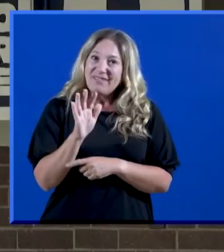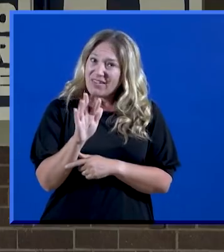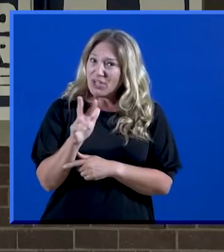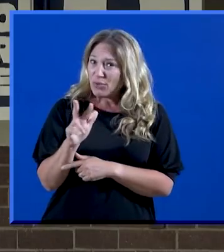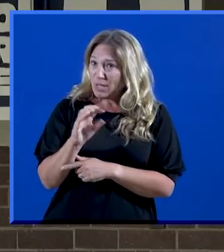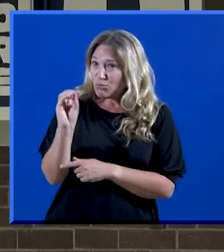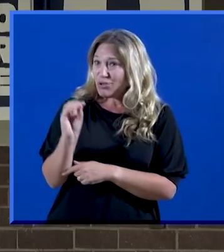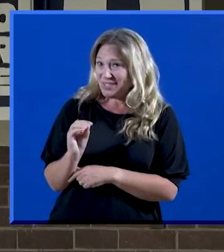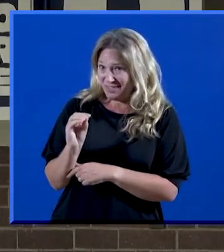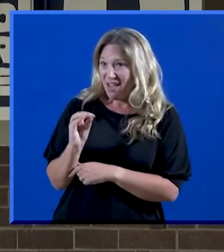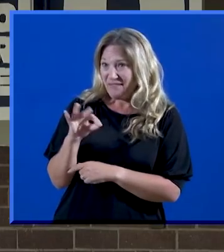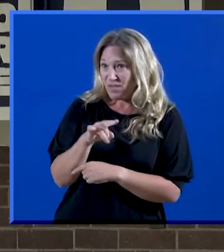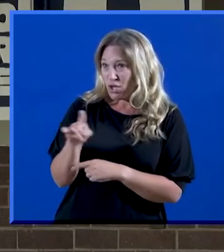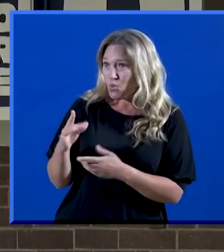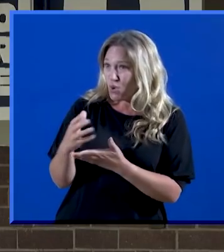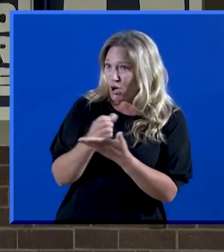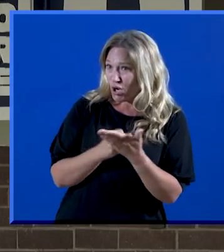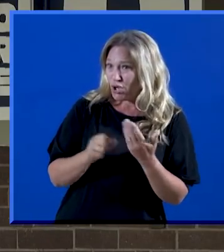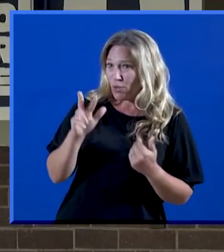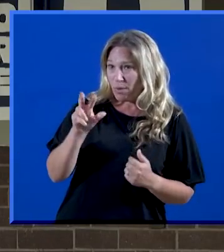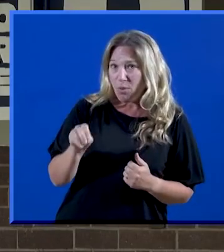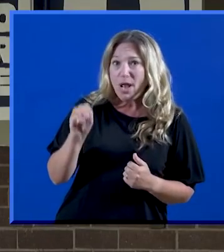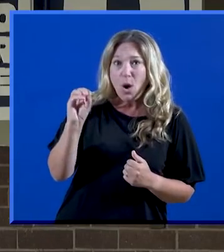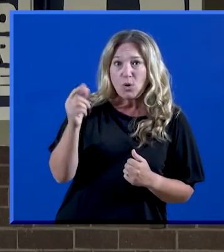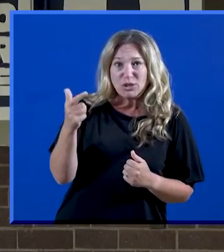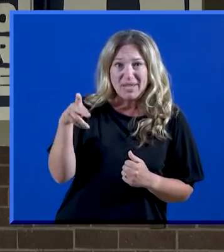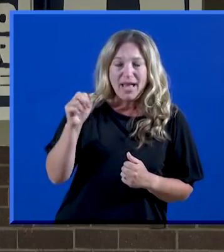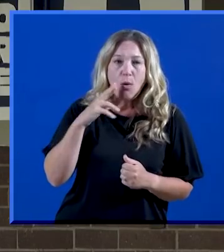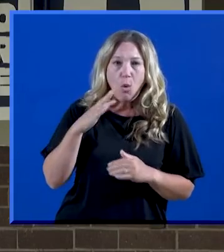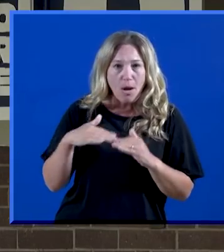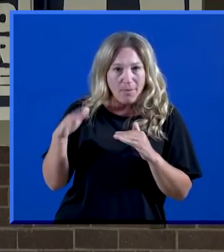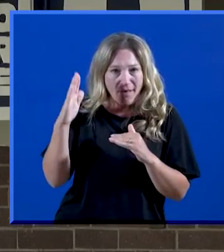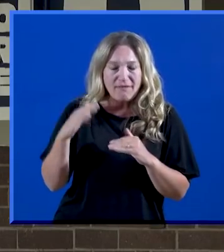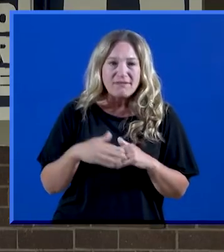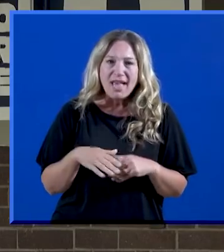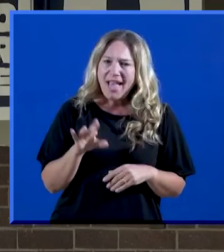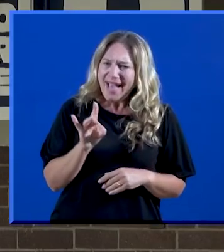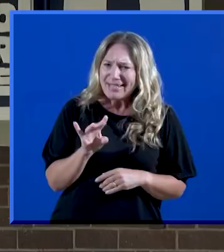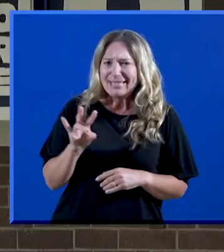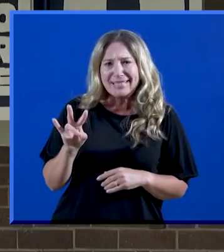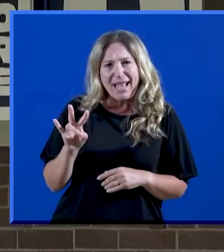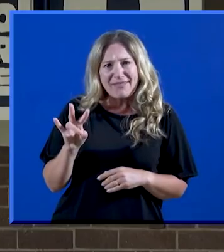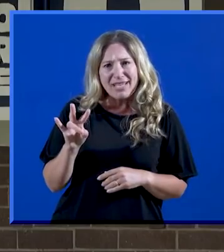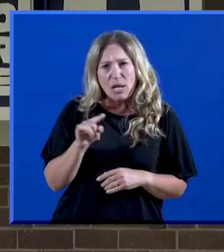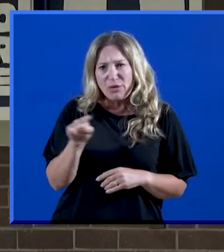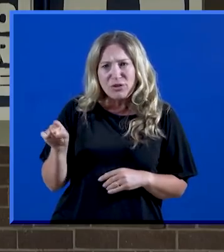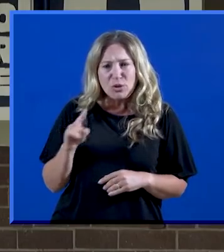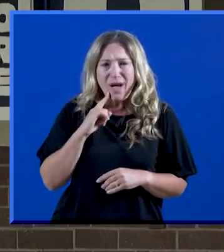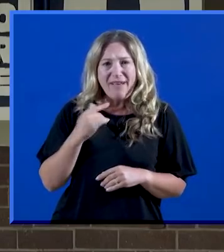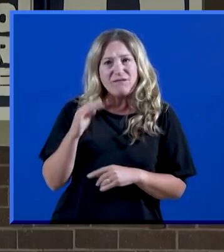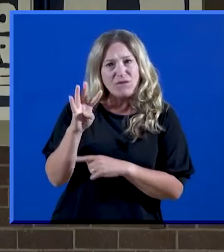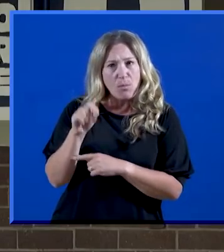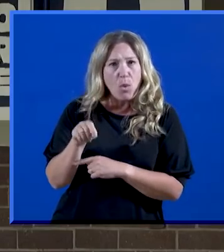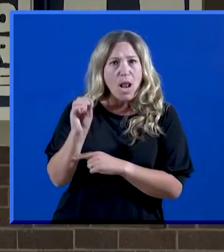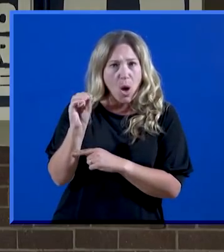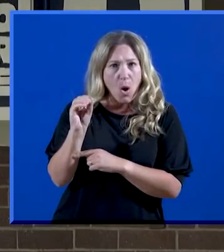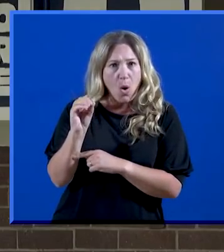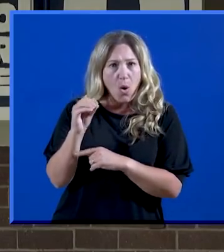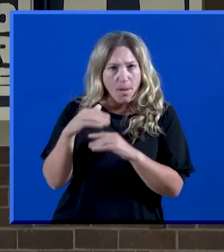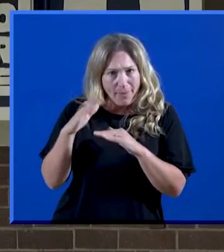of you have earned a 3.0 GPA or higher. 87 of you have a 4.0 GPA or